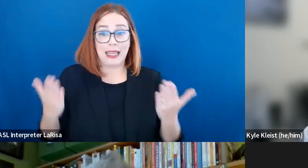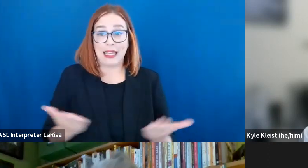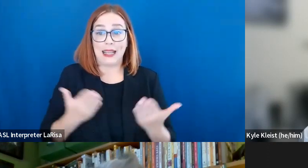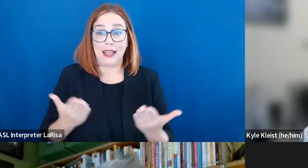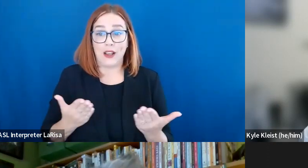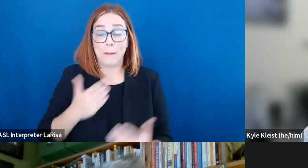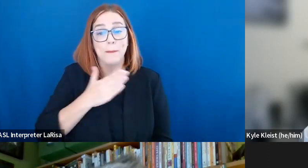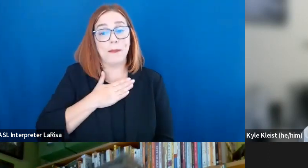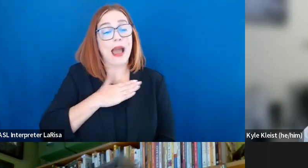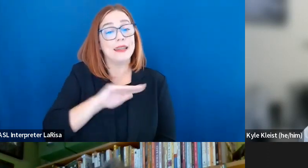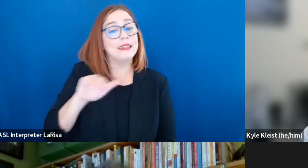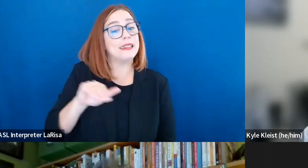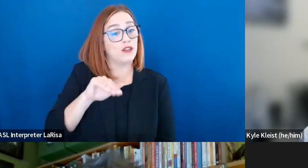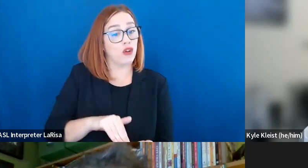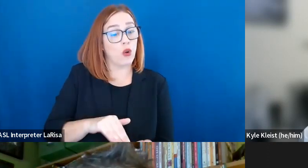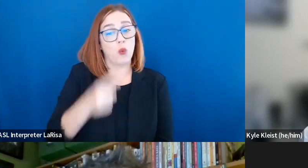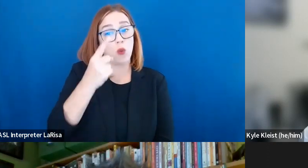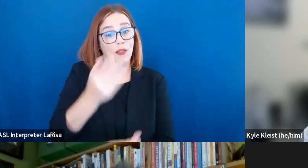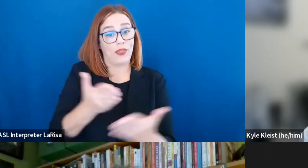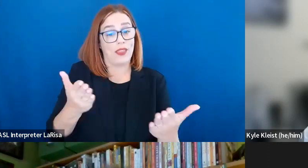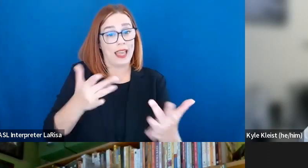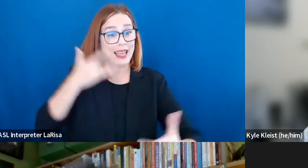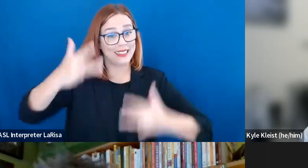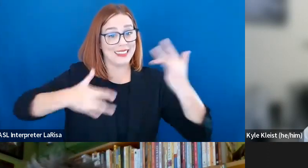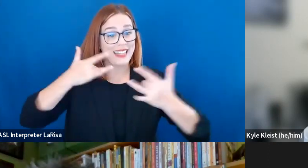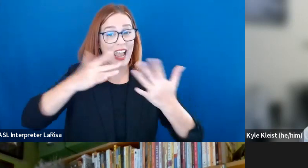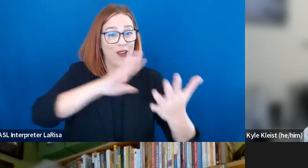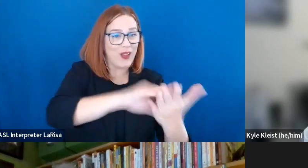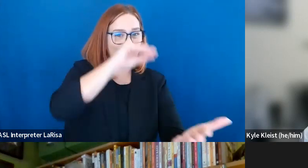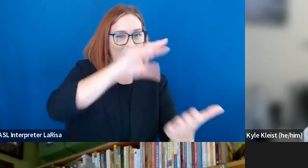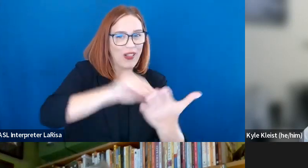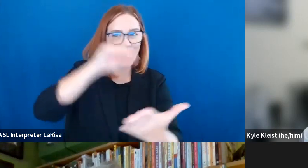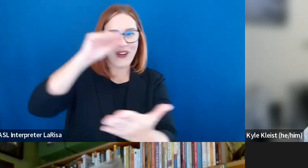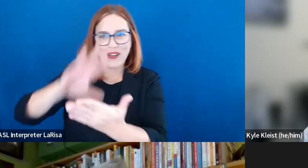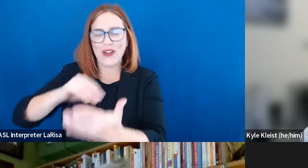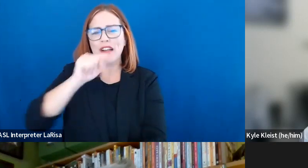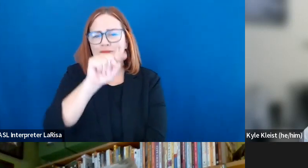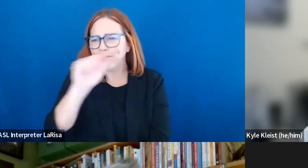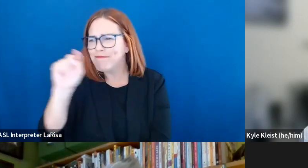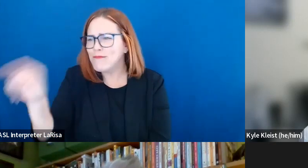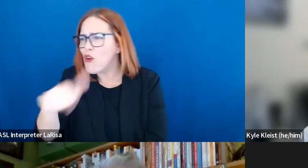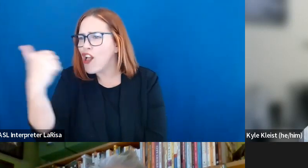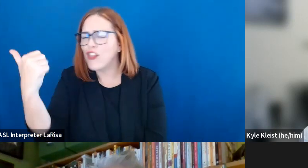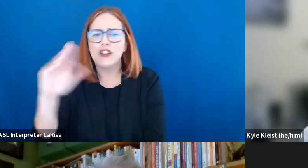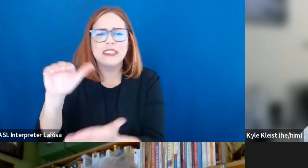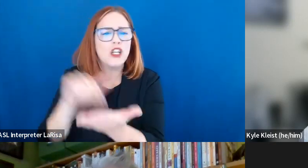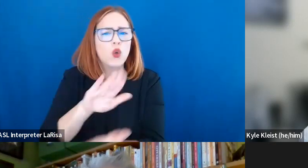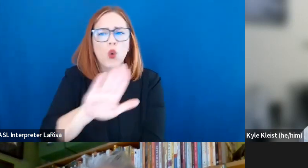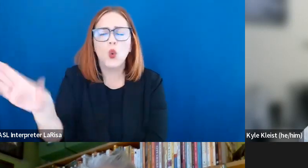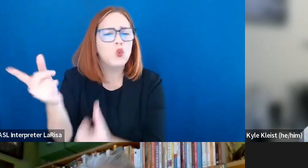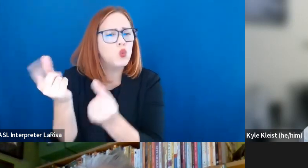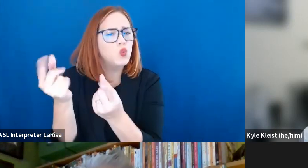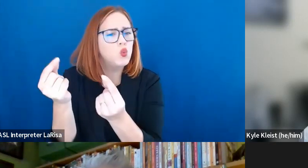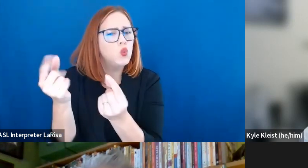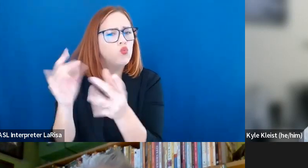the things that I'm excited about today is to learn what other centers are doing around peer support. So some